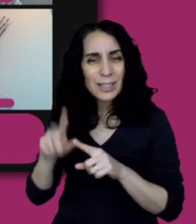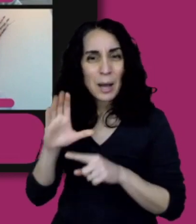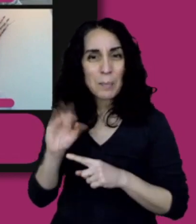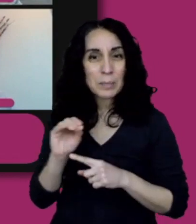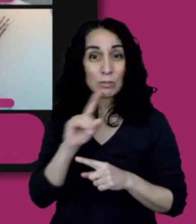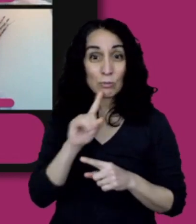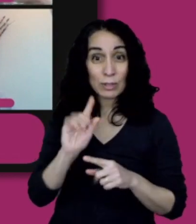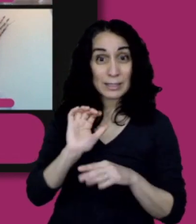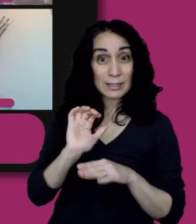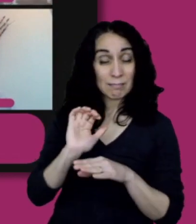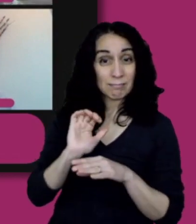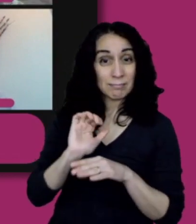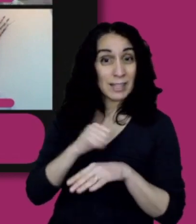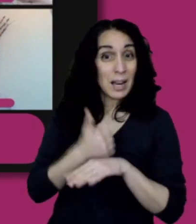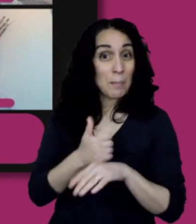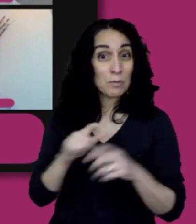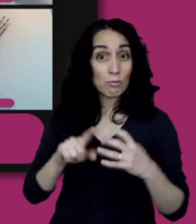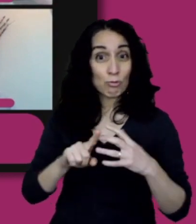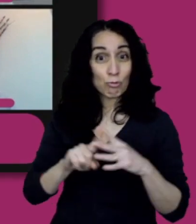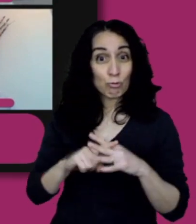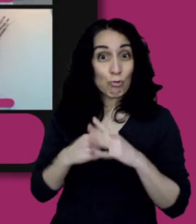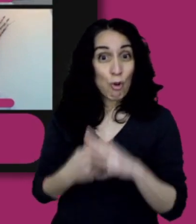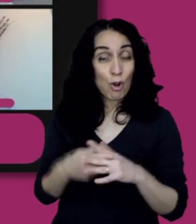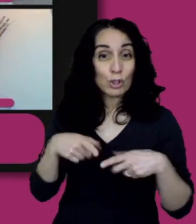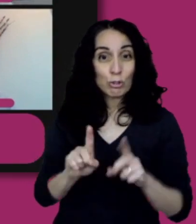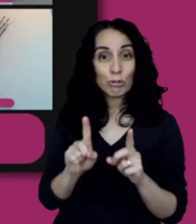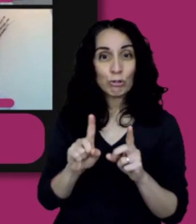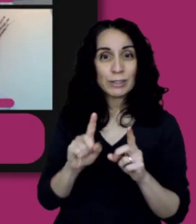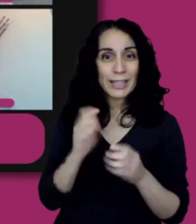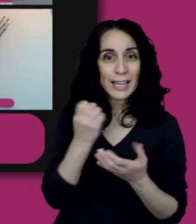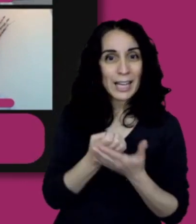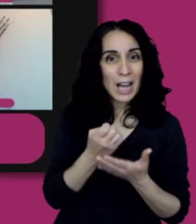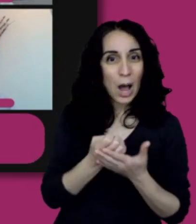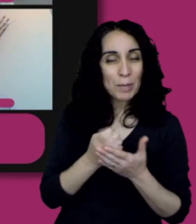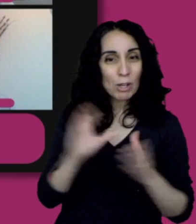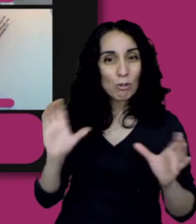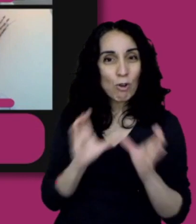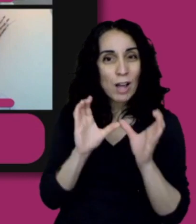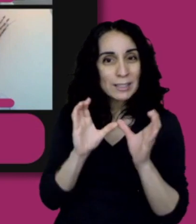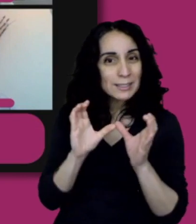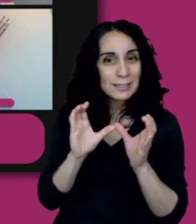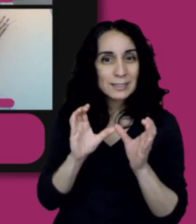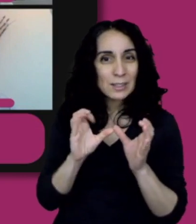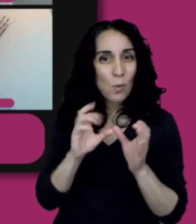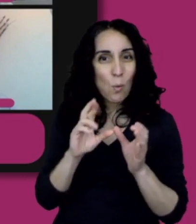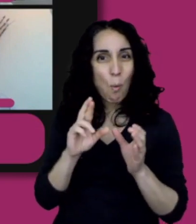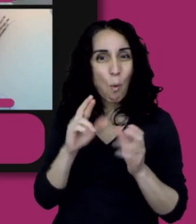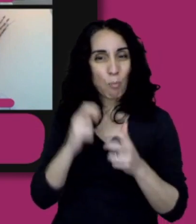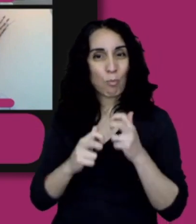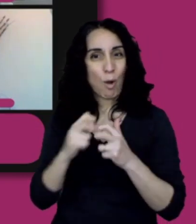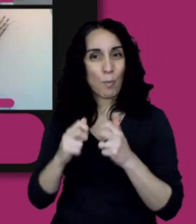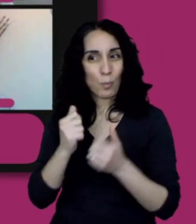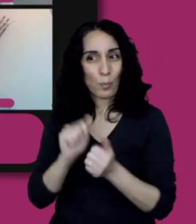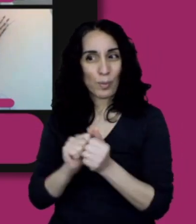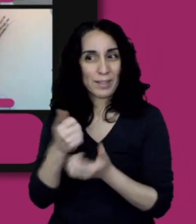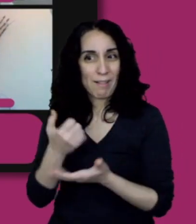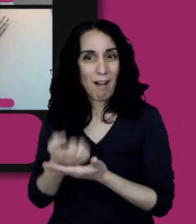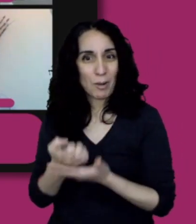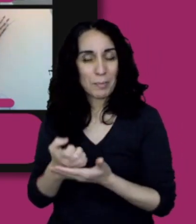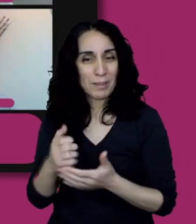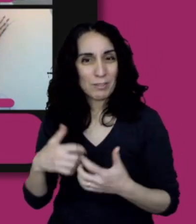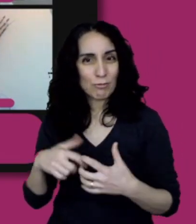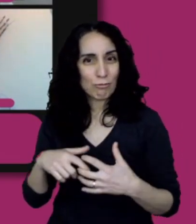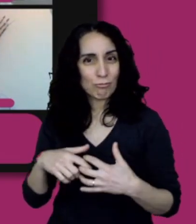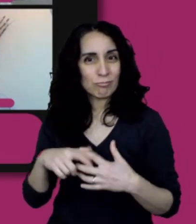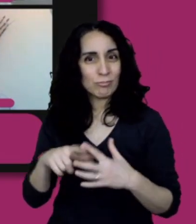in, times of economic crisis or economic downturn. The number of companies like Shopify was one